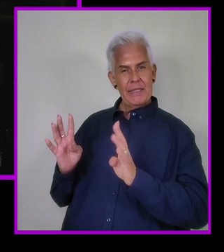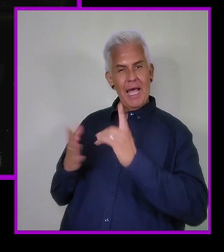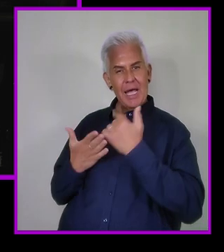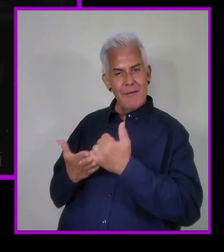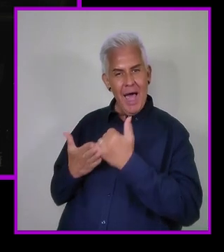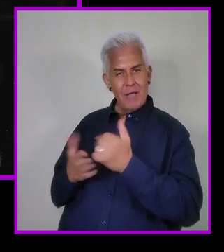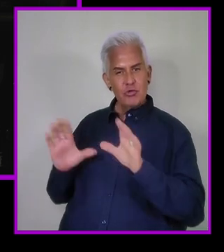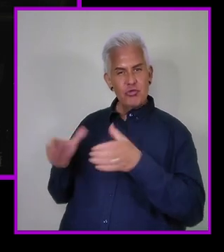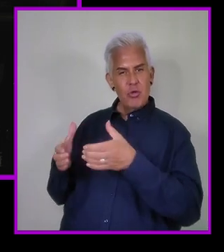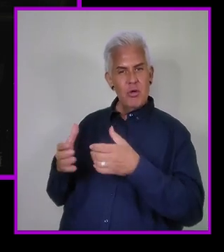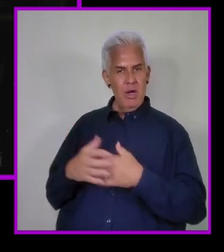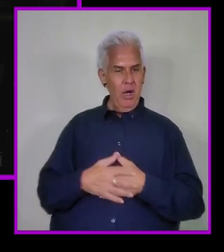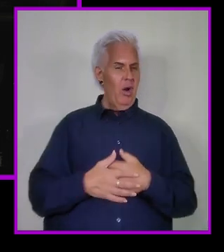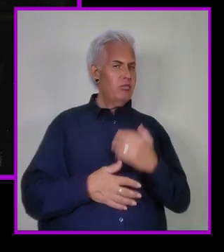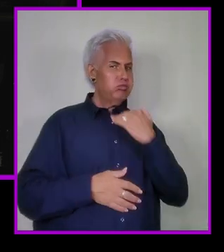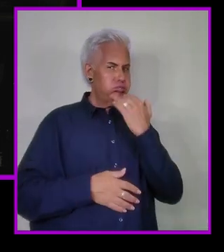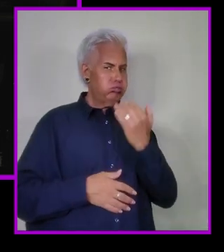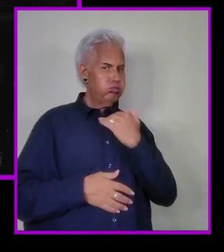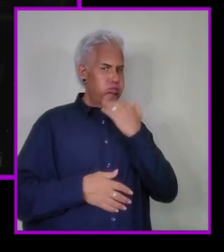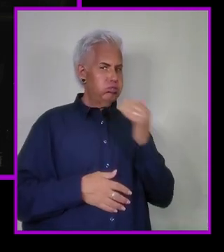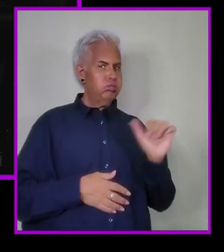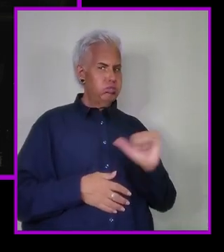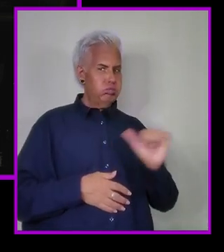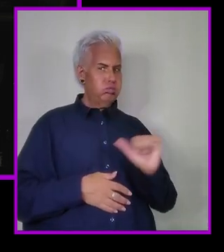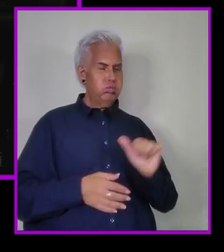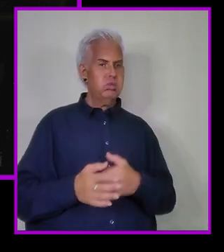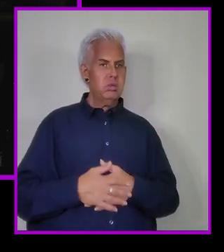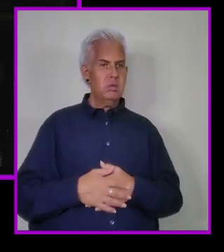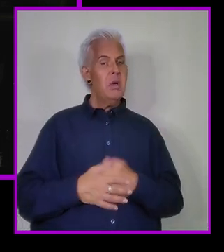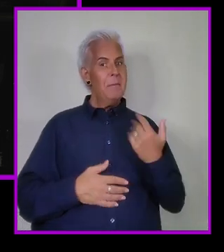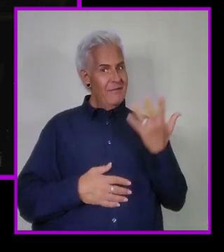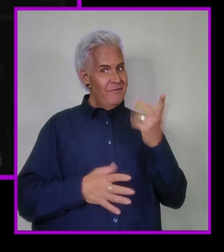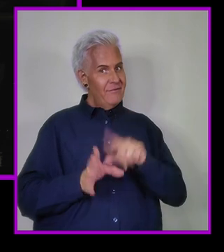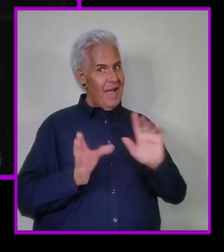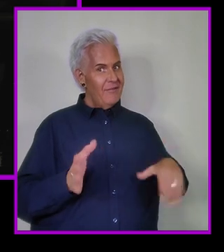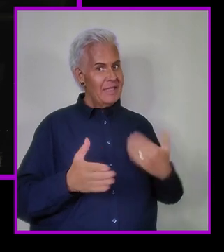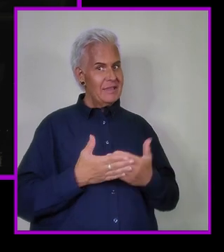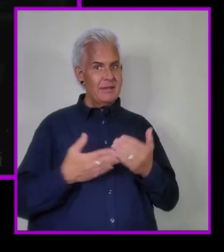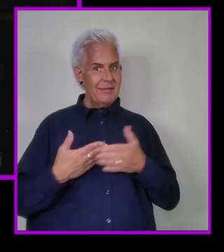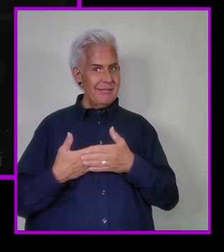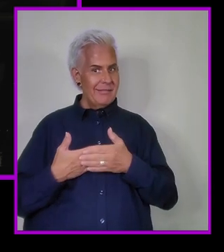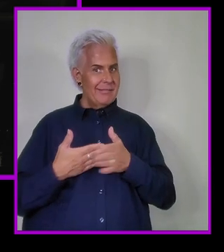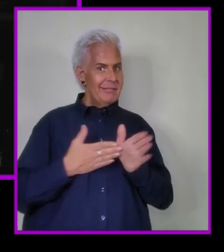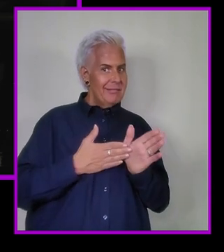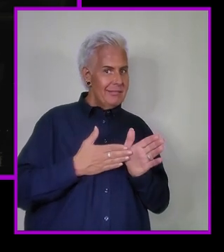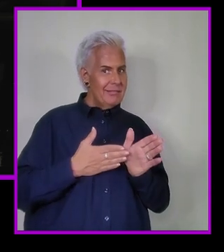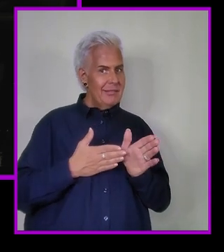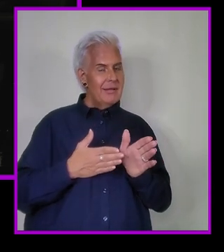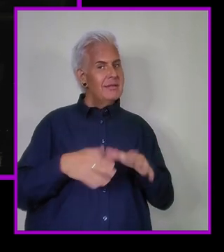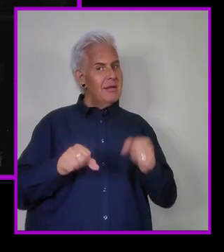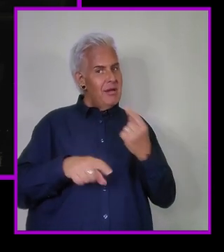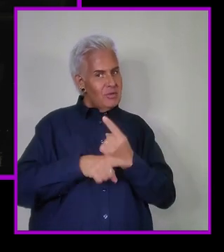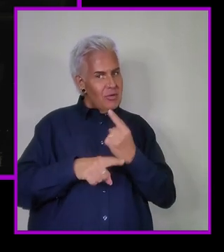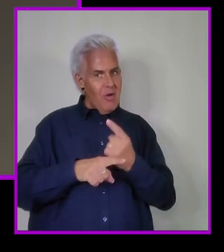addressed, do you think? There's a lot that still needs to be addressed. Yeah. We've had 5 years where the door opened, we started having the conversations, and we've